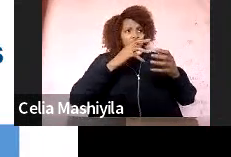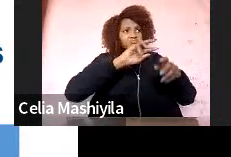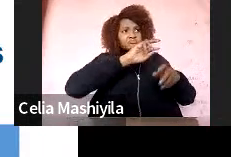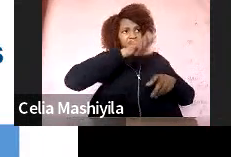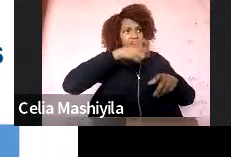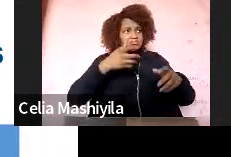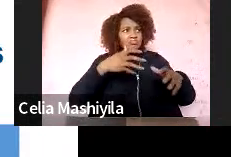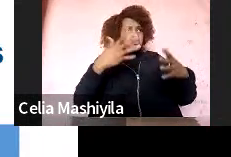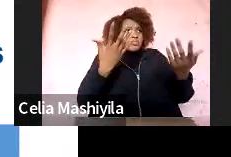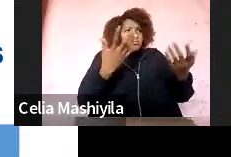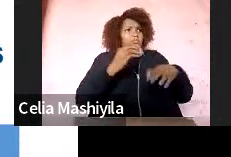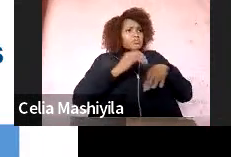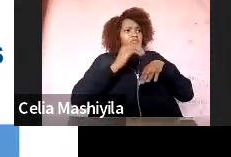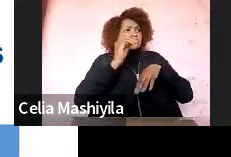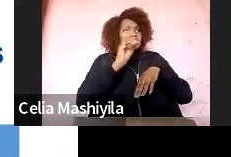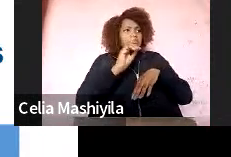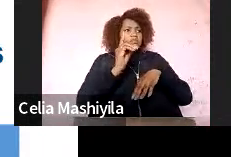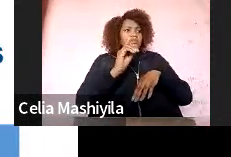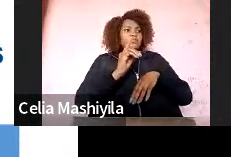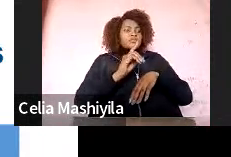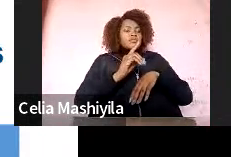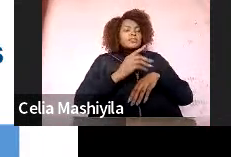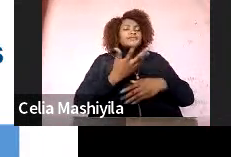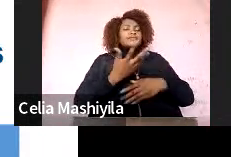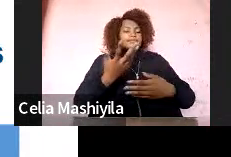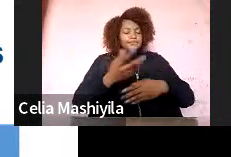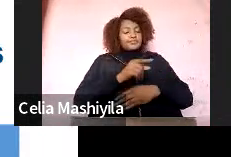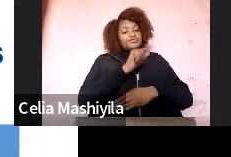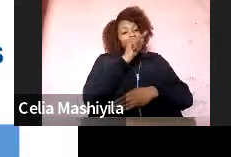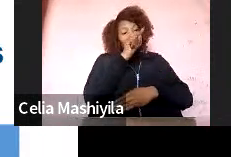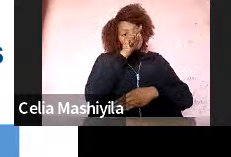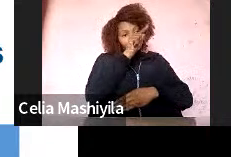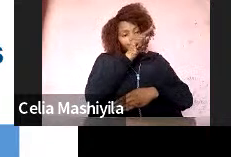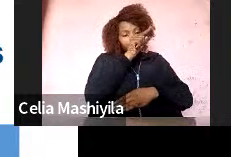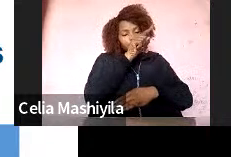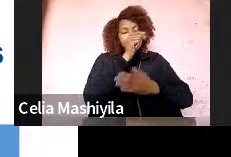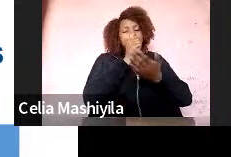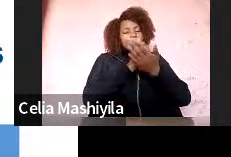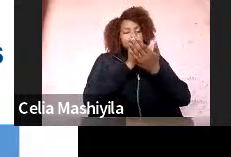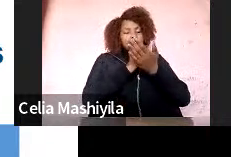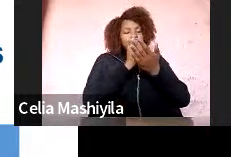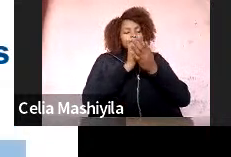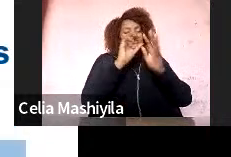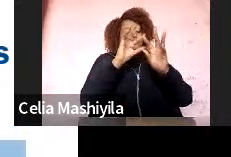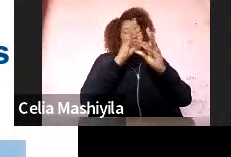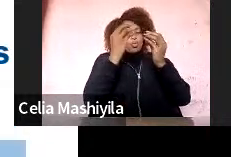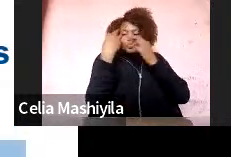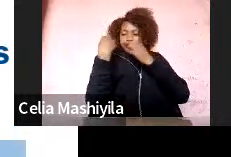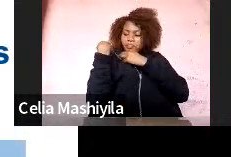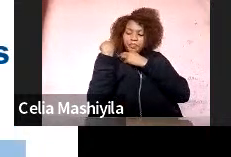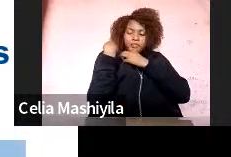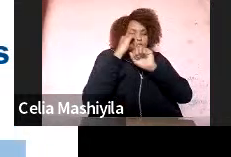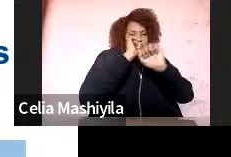you, or expected to be you, who has done whatever has been done into your account.